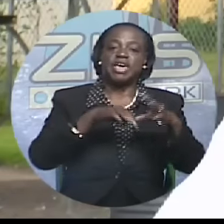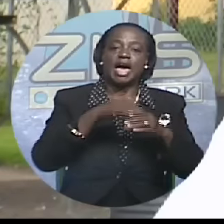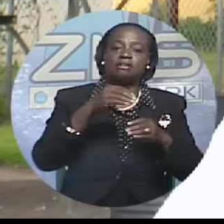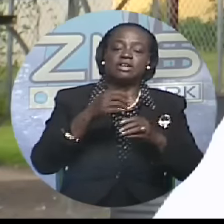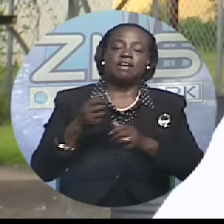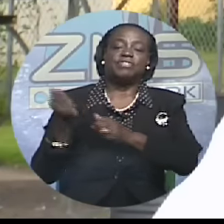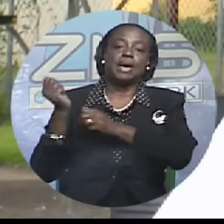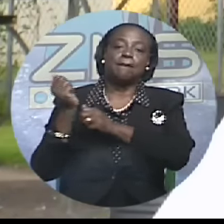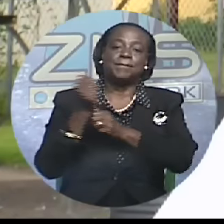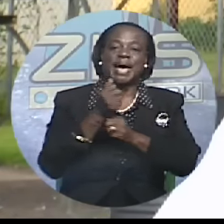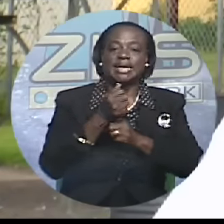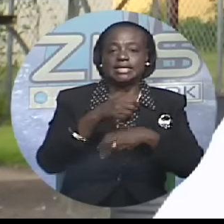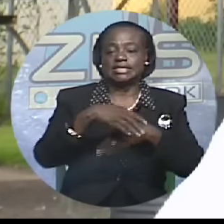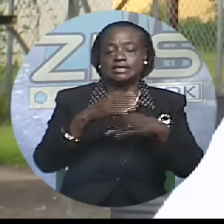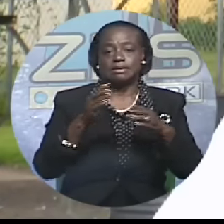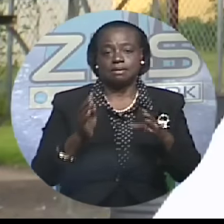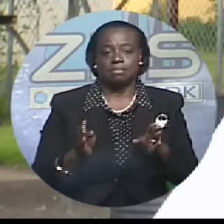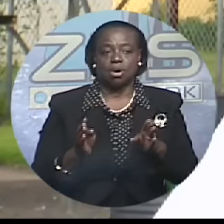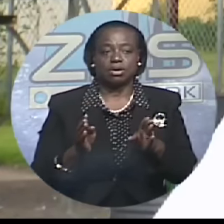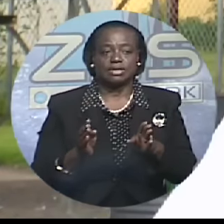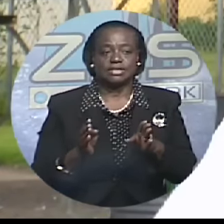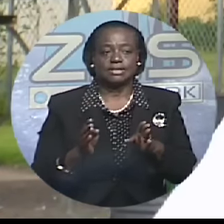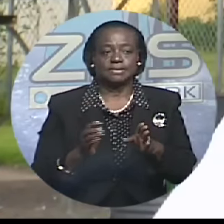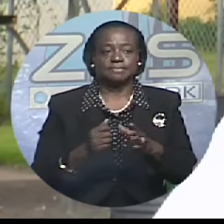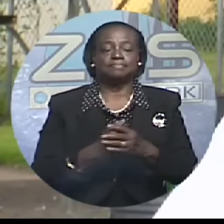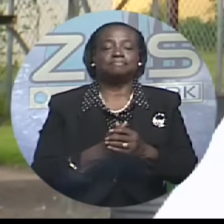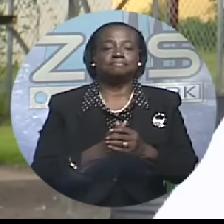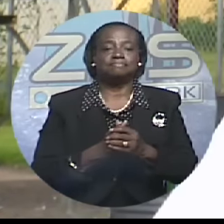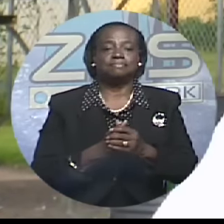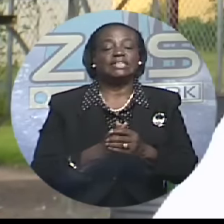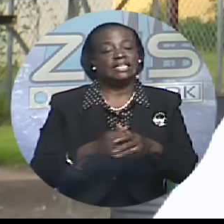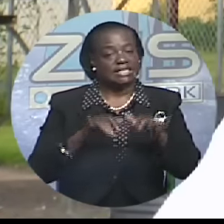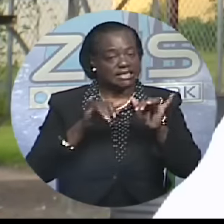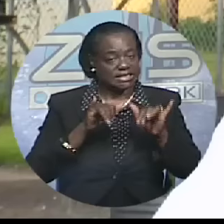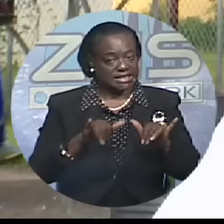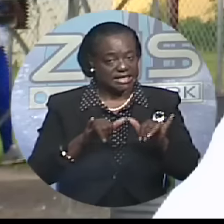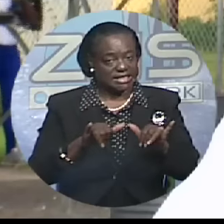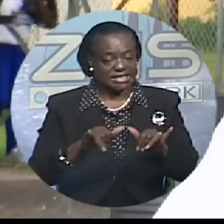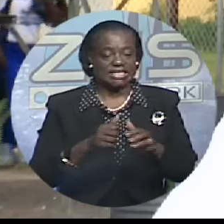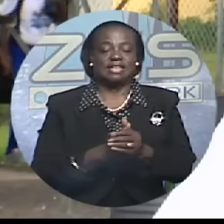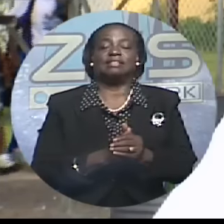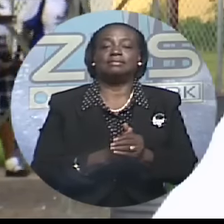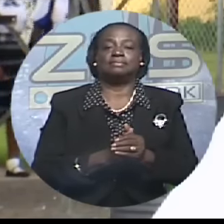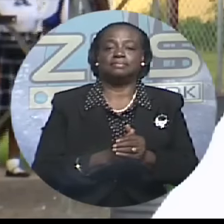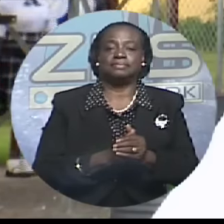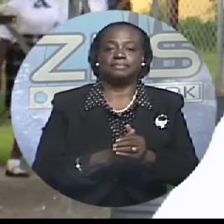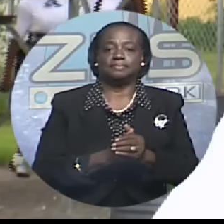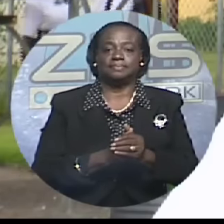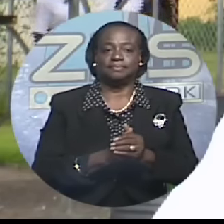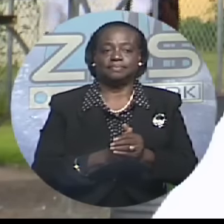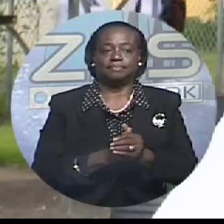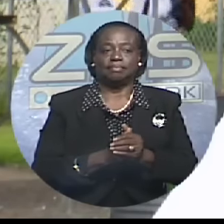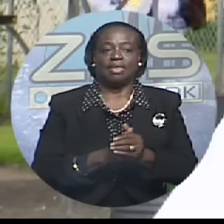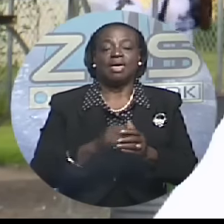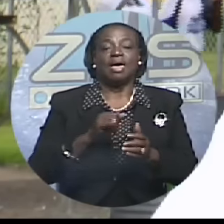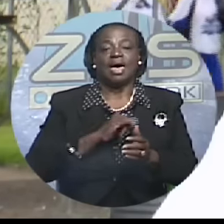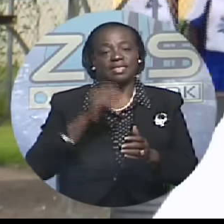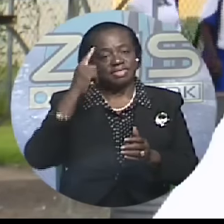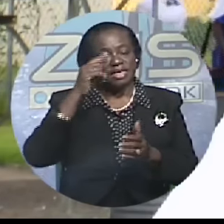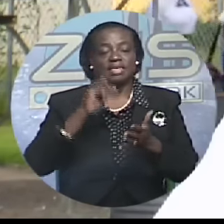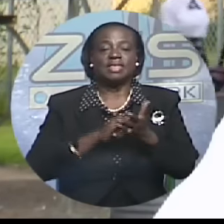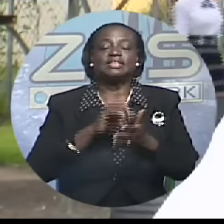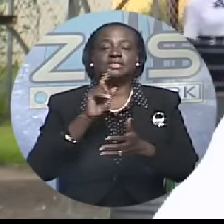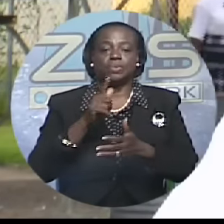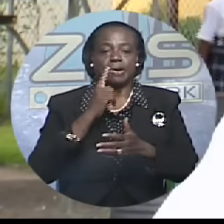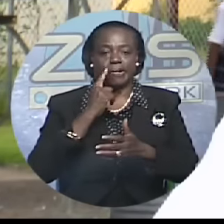stepping, taking one foot and putting a step in the batter's box, and you're still, all right, in the rule itself and would not be called a strike. And so I think that's one. And